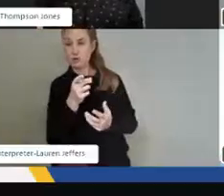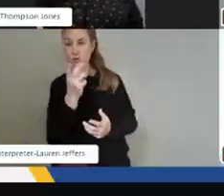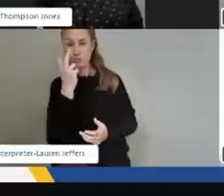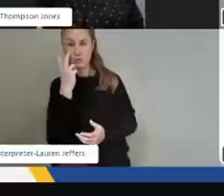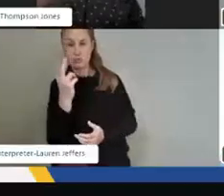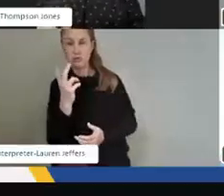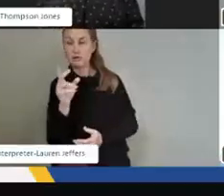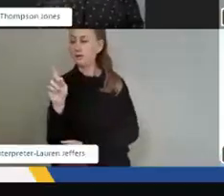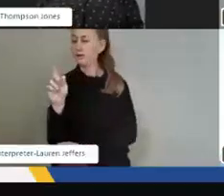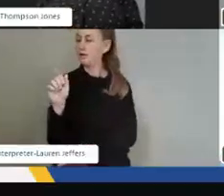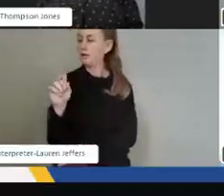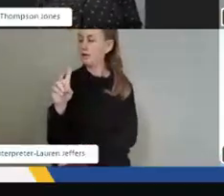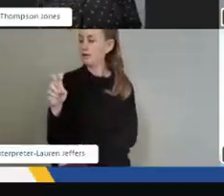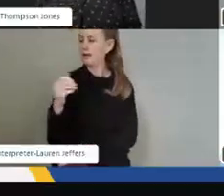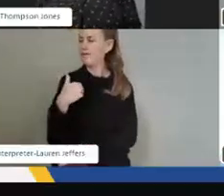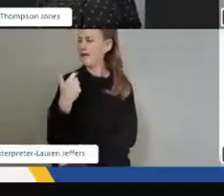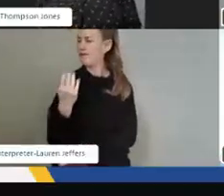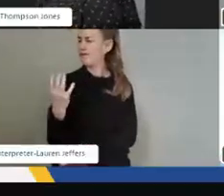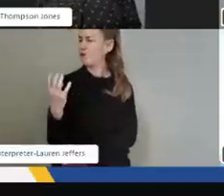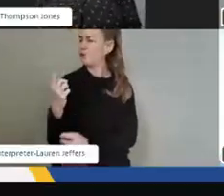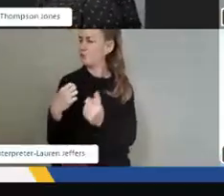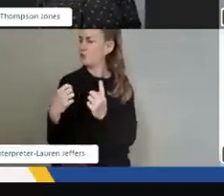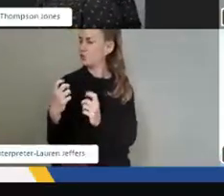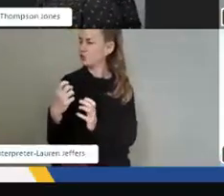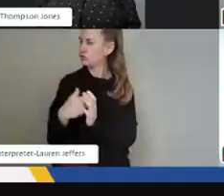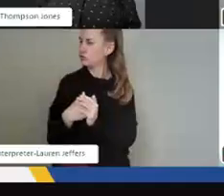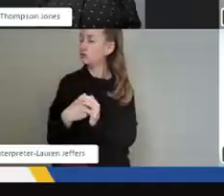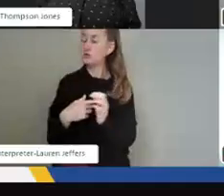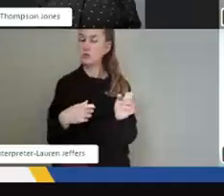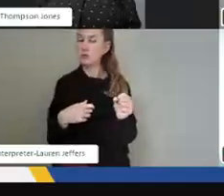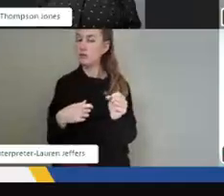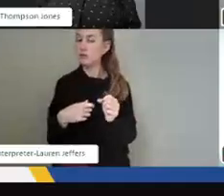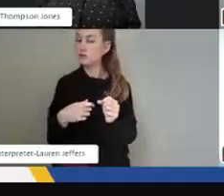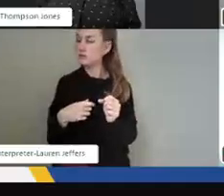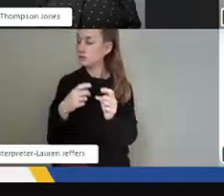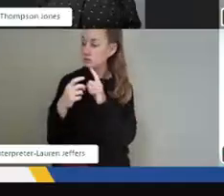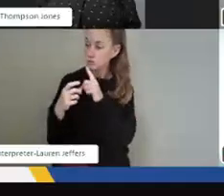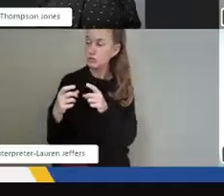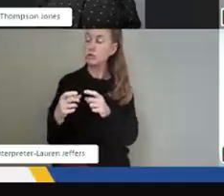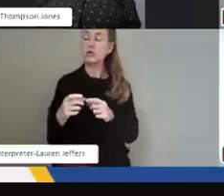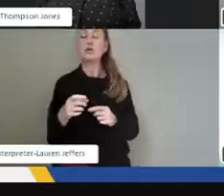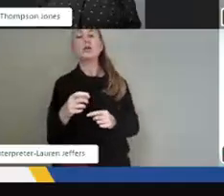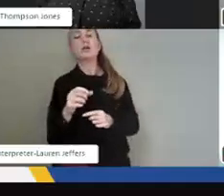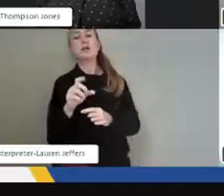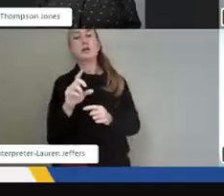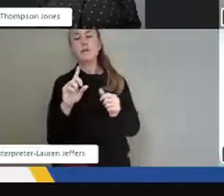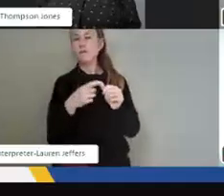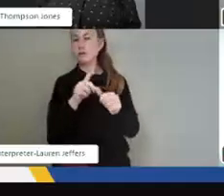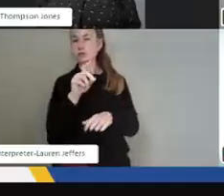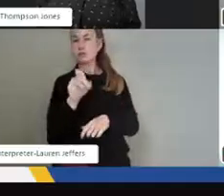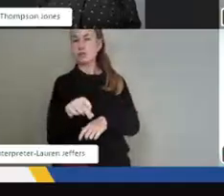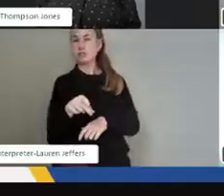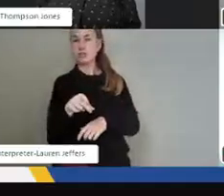This is Dave again. I have a few questions. Yes. Sure. So first